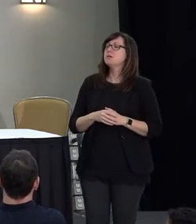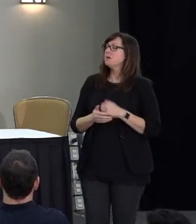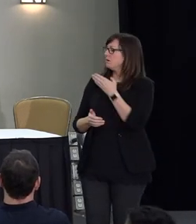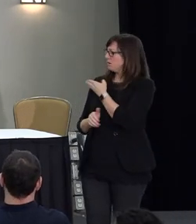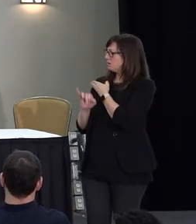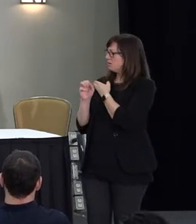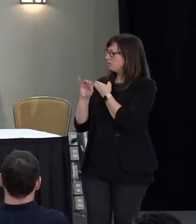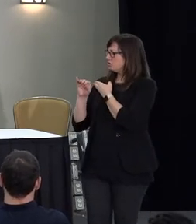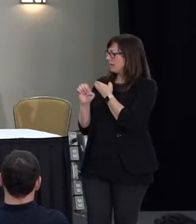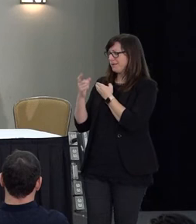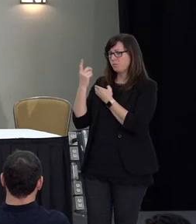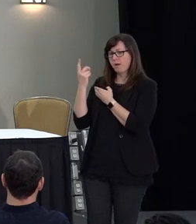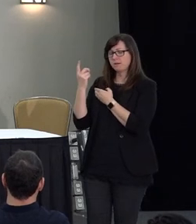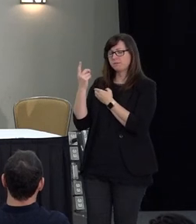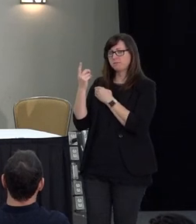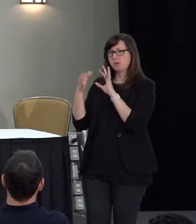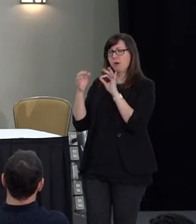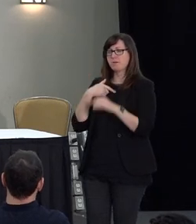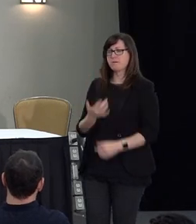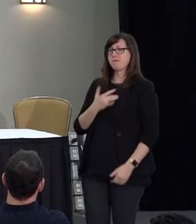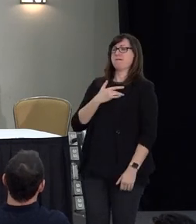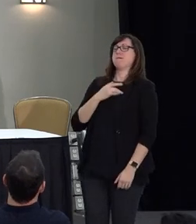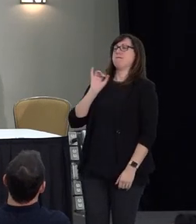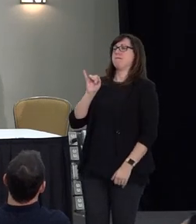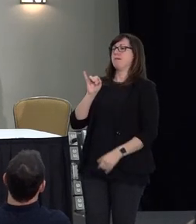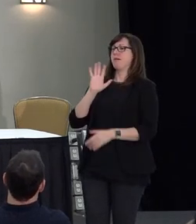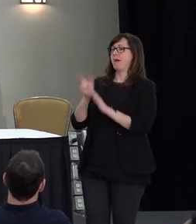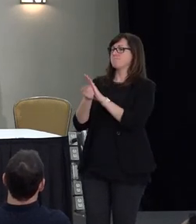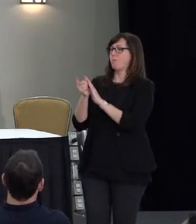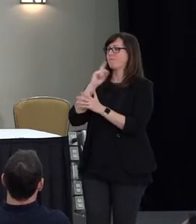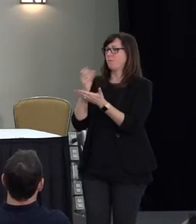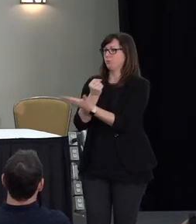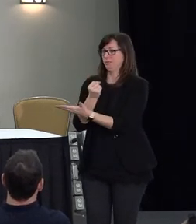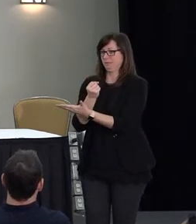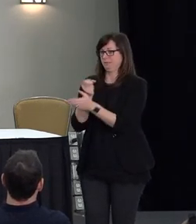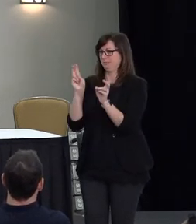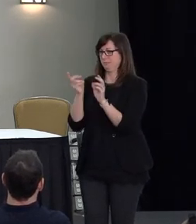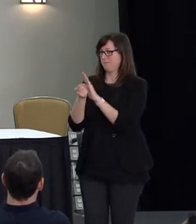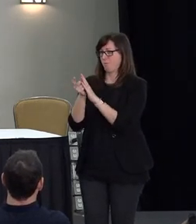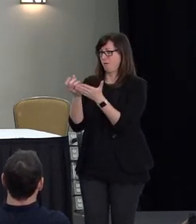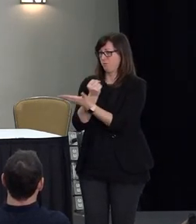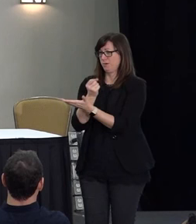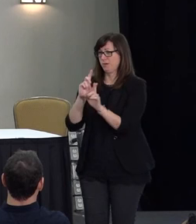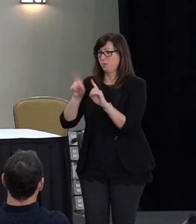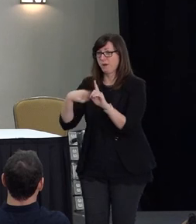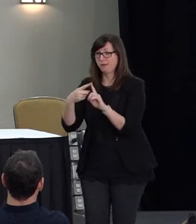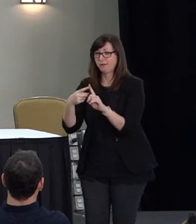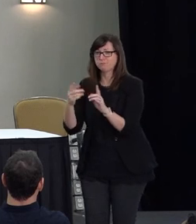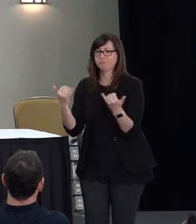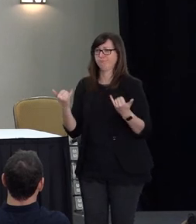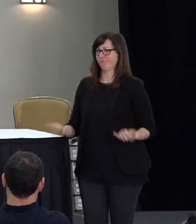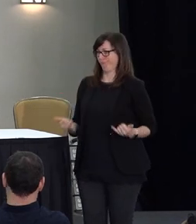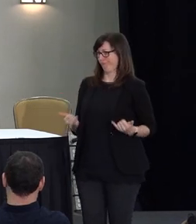Jamie, you said something that resonated, and it's that moment of opportunity, that moment of opportunity is right now. And